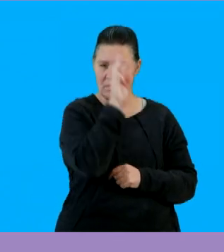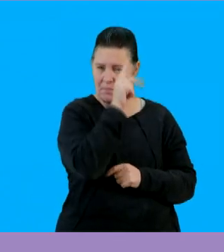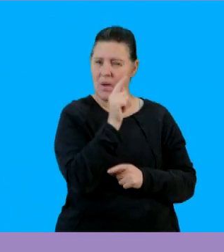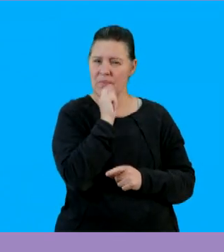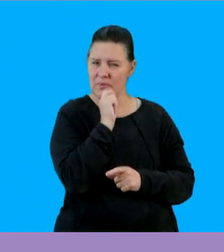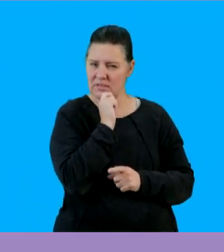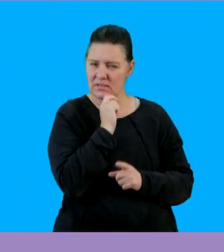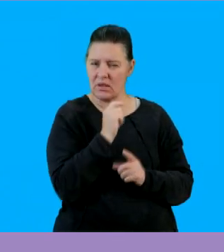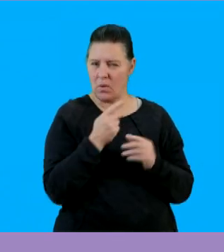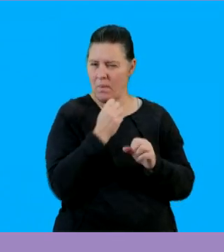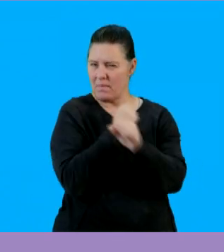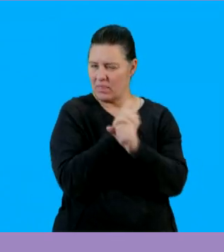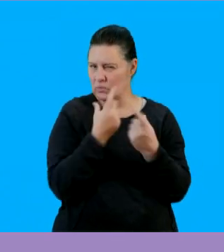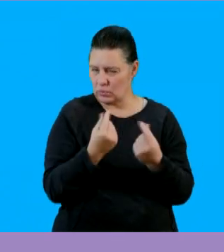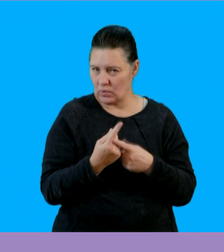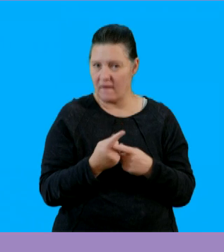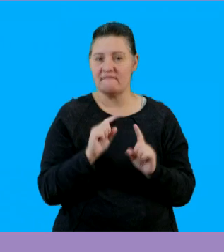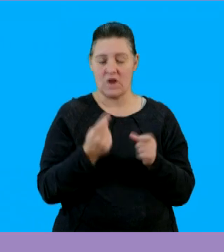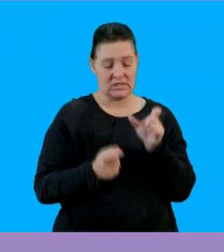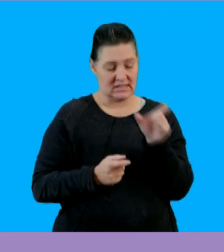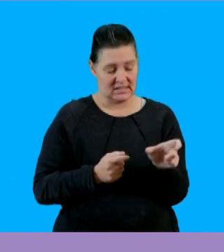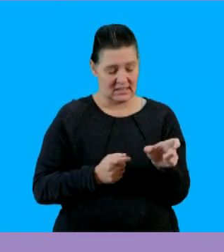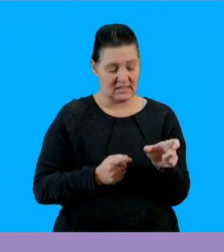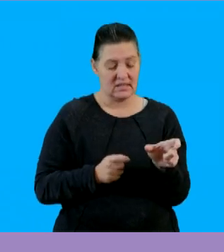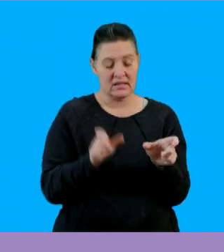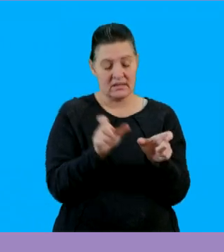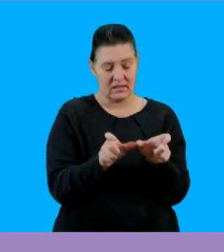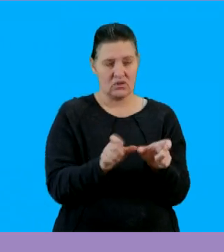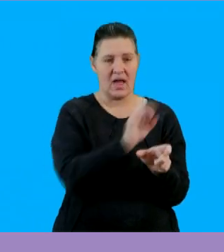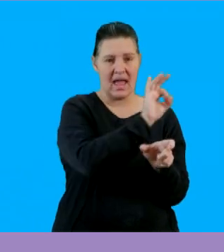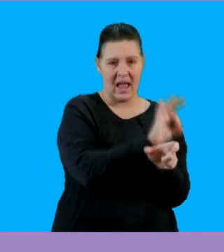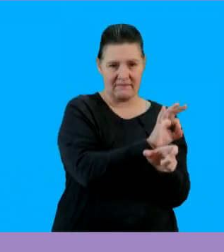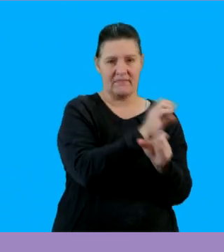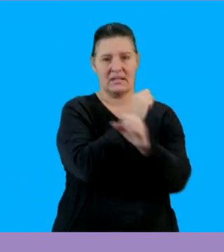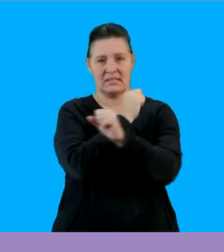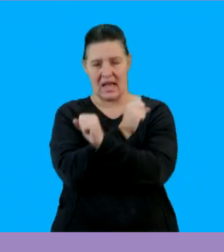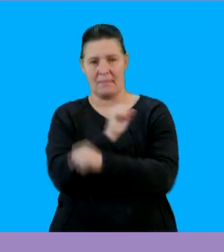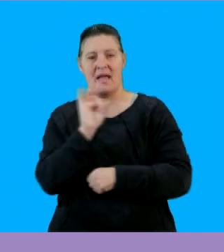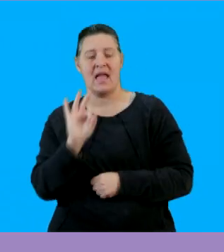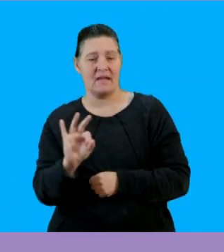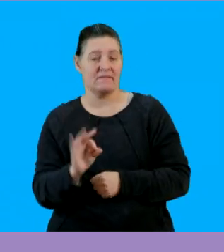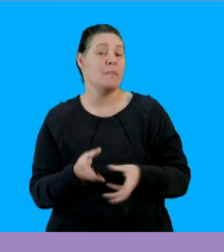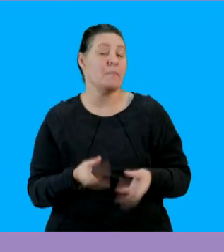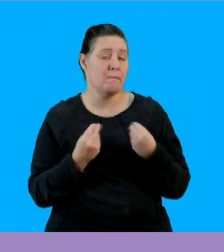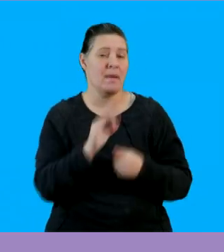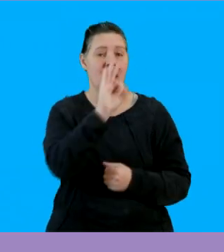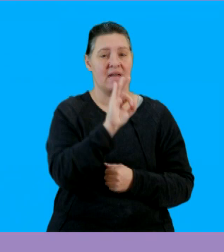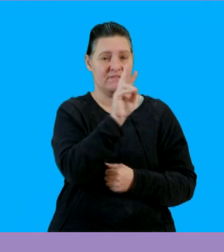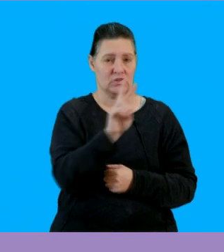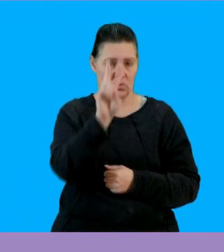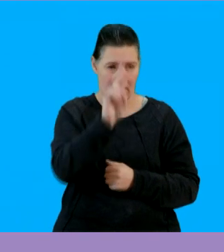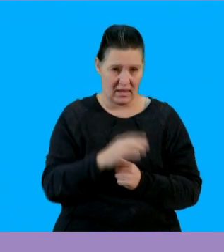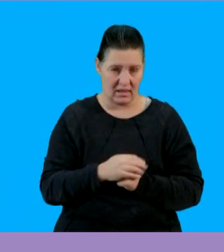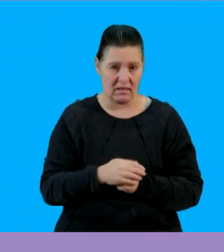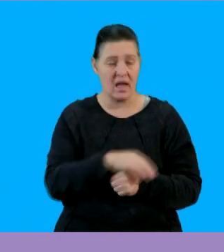the first ones. Remember the method that we used to multiply? We are going to multiply the first one, so that is f multiplied by f, and that